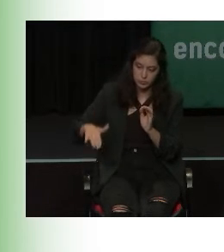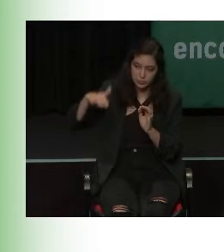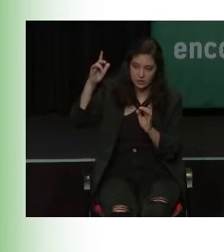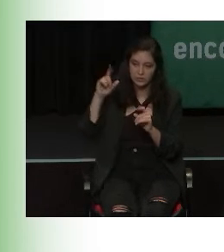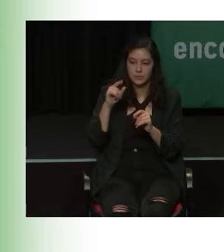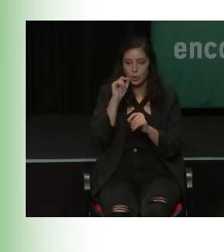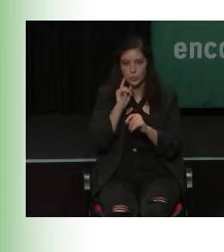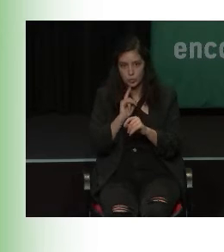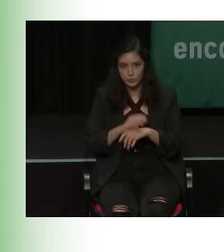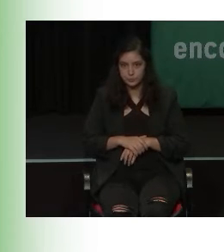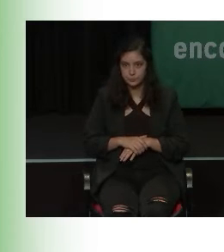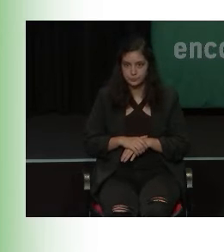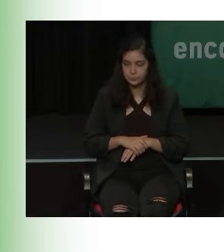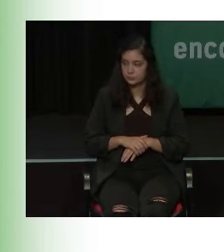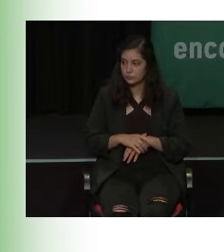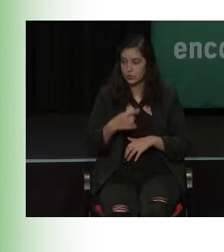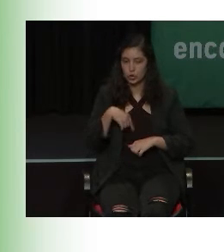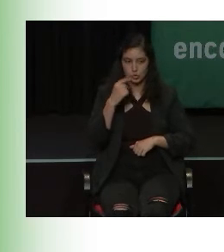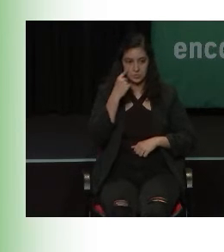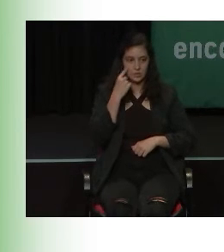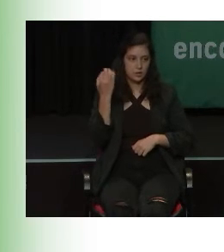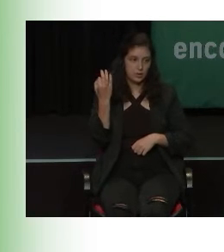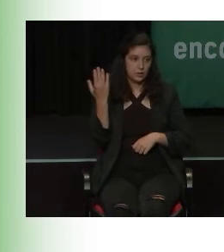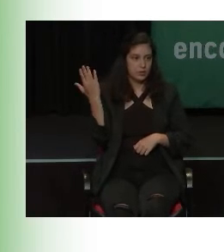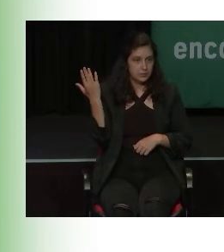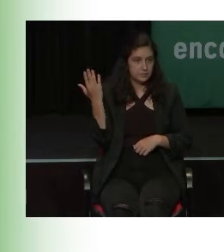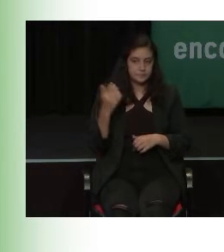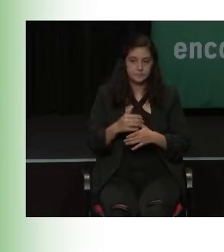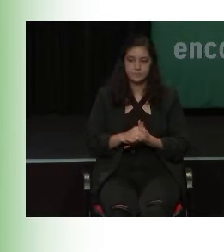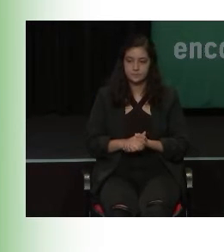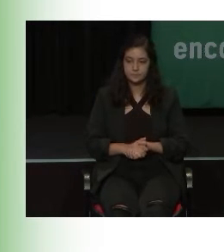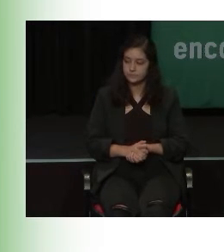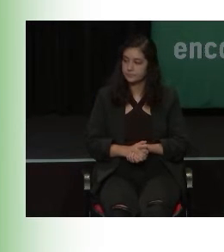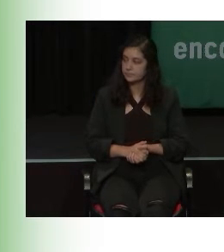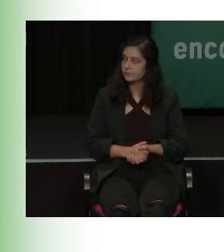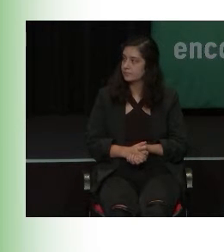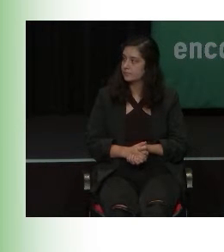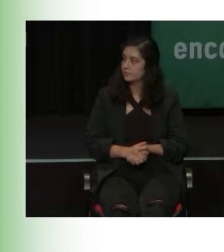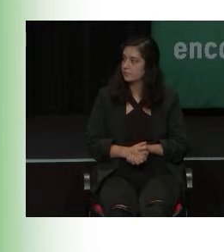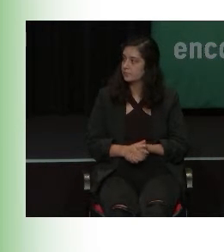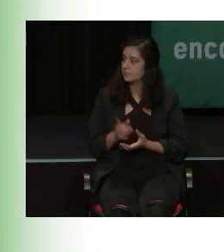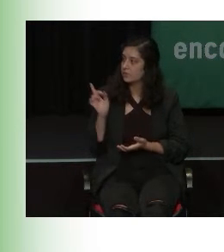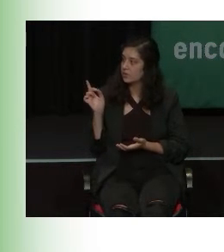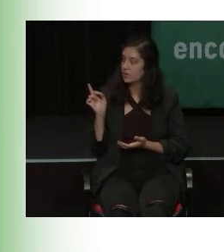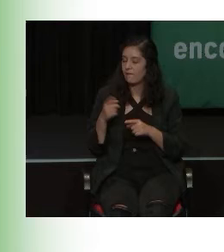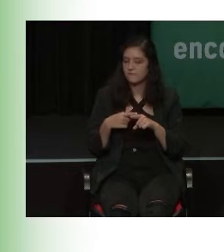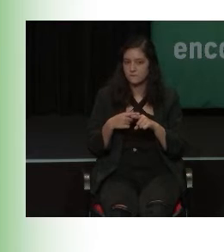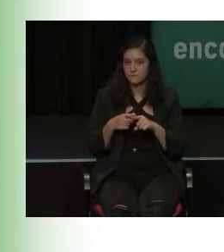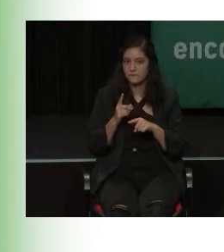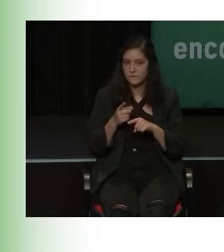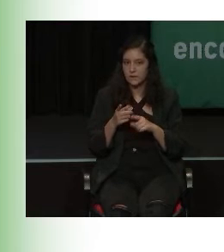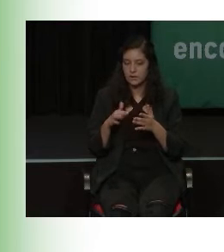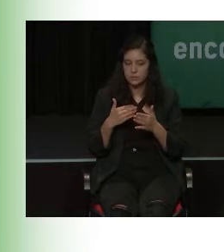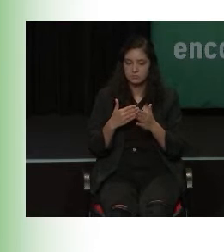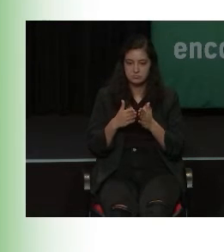sex for what we tested. And this is interesting